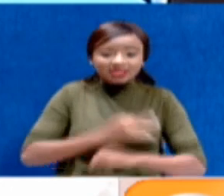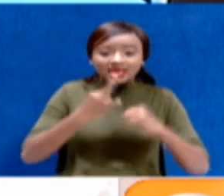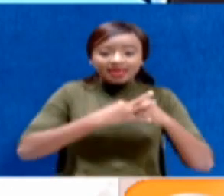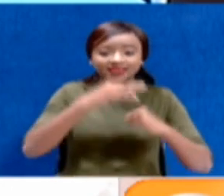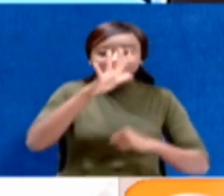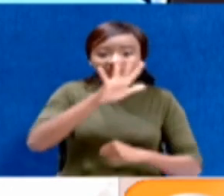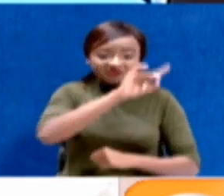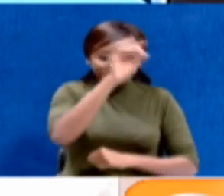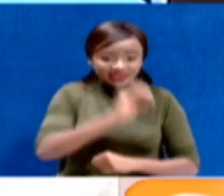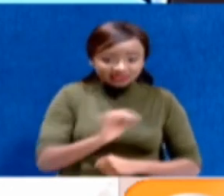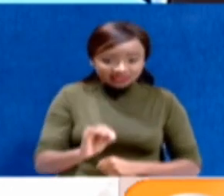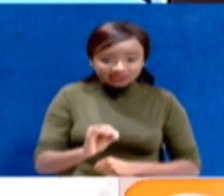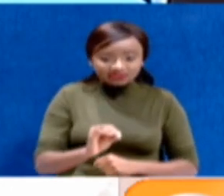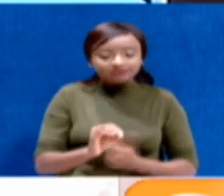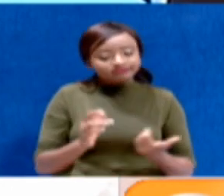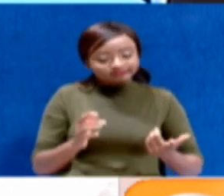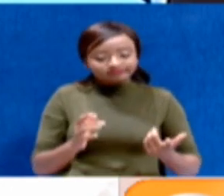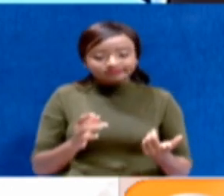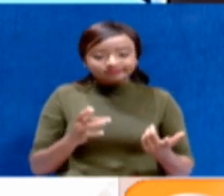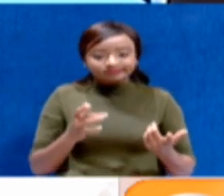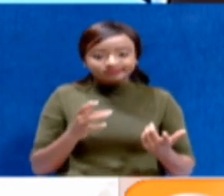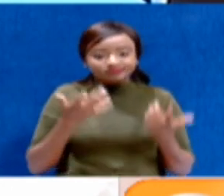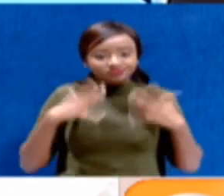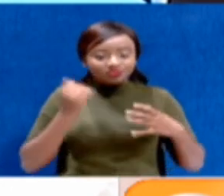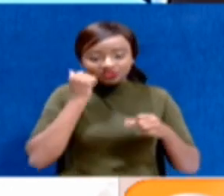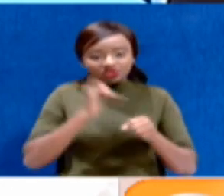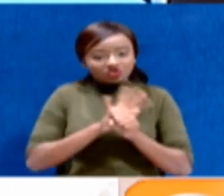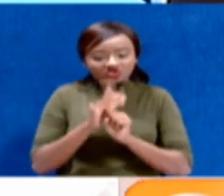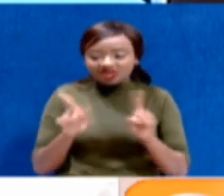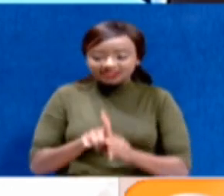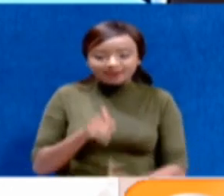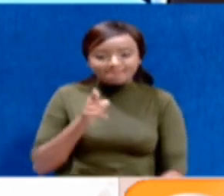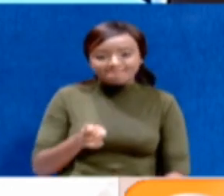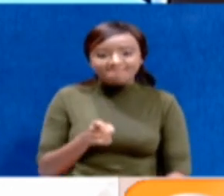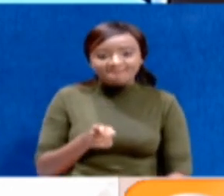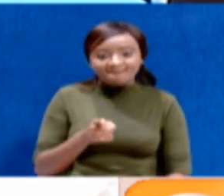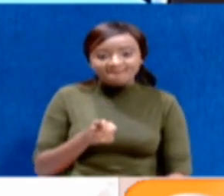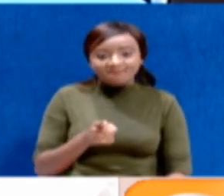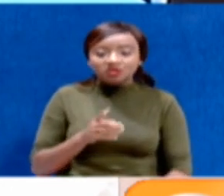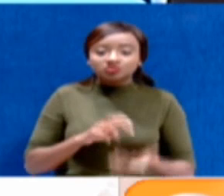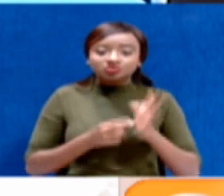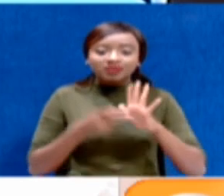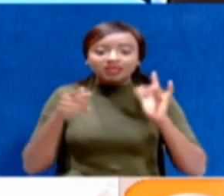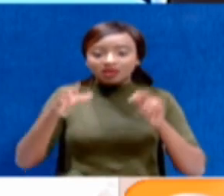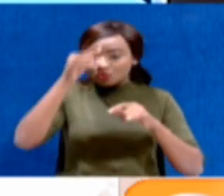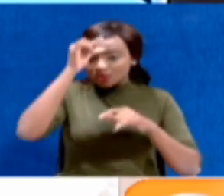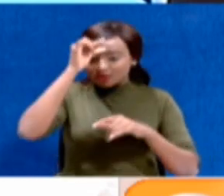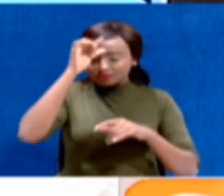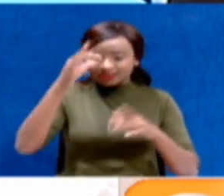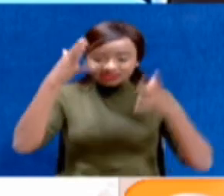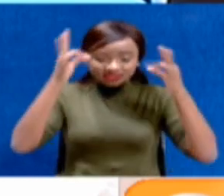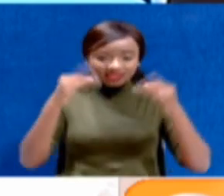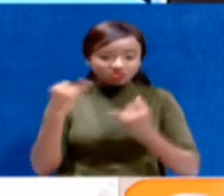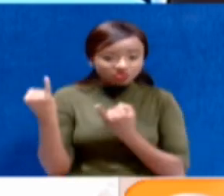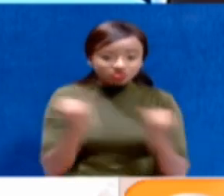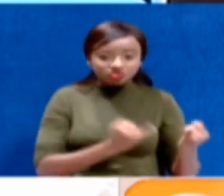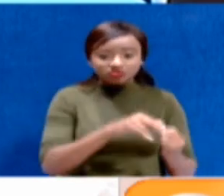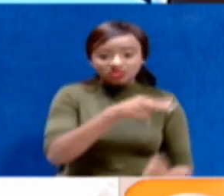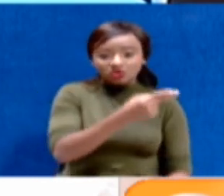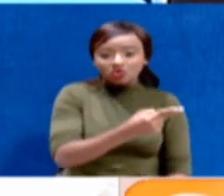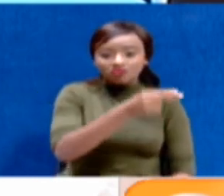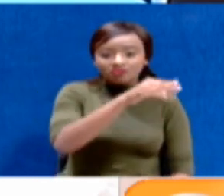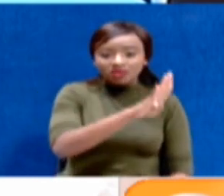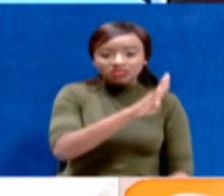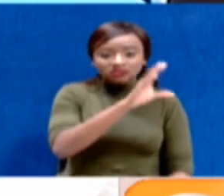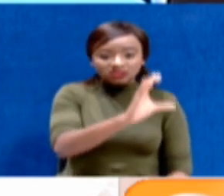Kenya's confirmed cases have turned out to be asymptomatic, forcing the country to introduce home-based care to